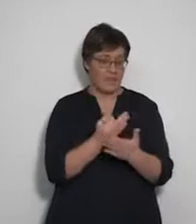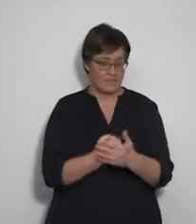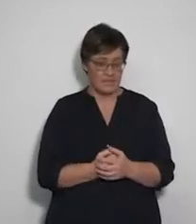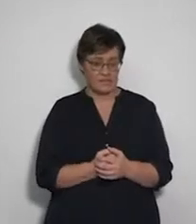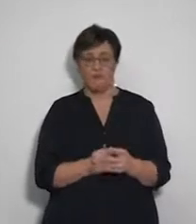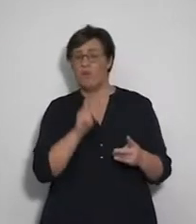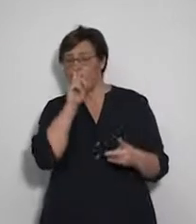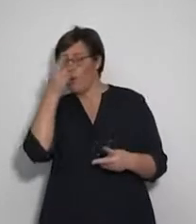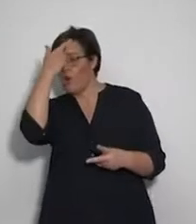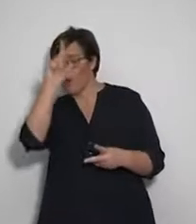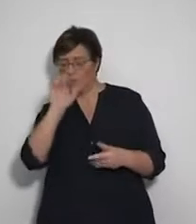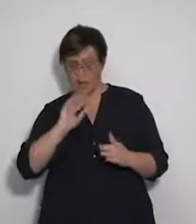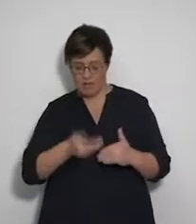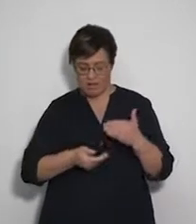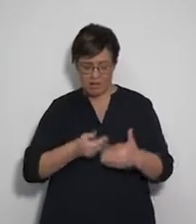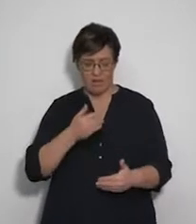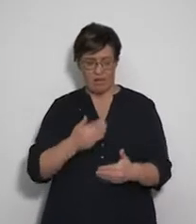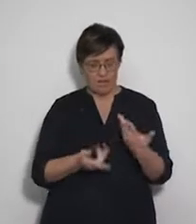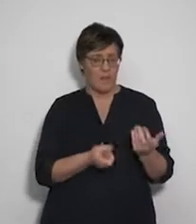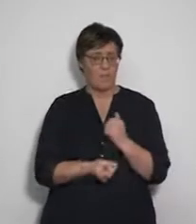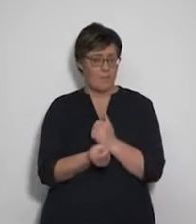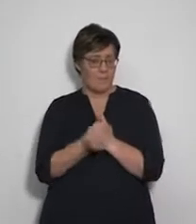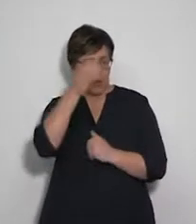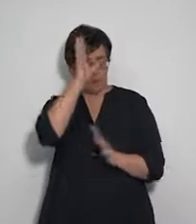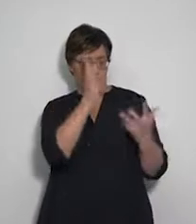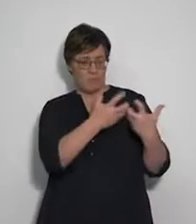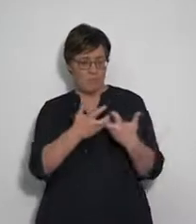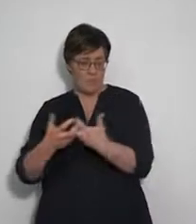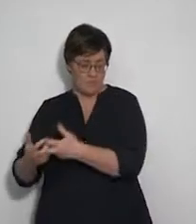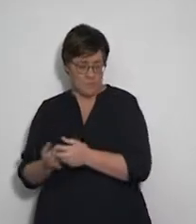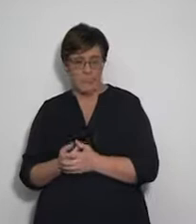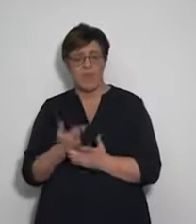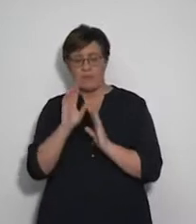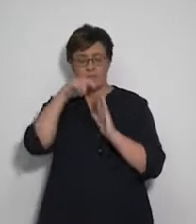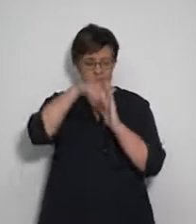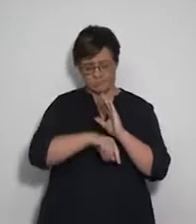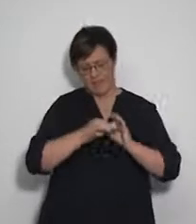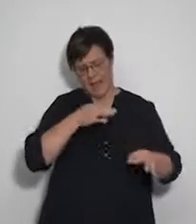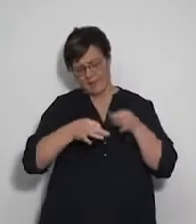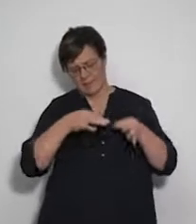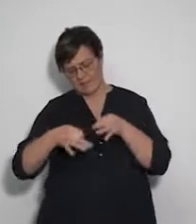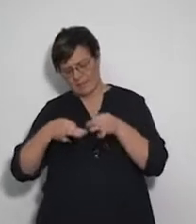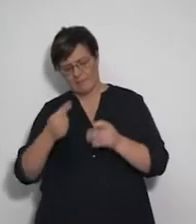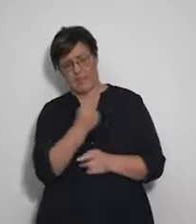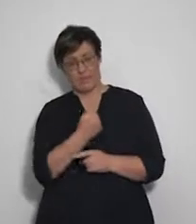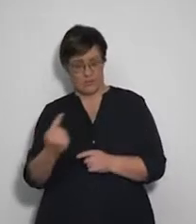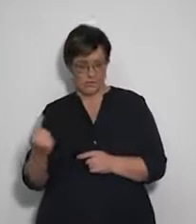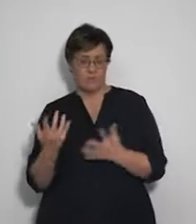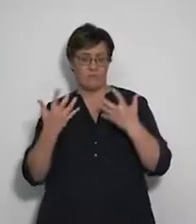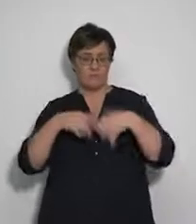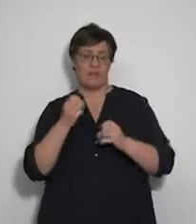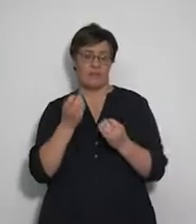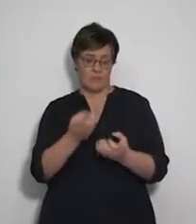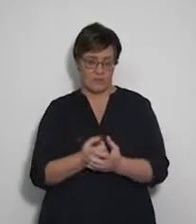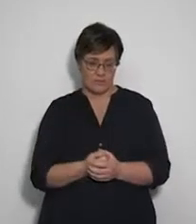facts, looking at the logical sequence of how concepts are linked together, and how comprehensive you are in terms of putting together